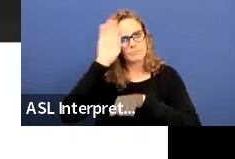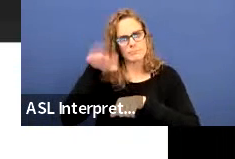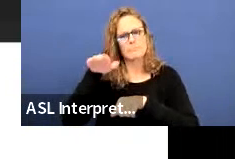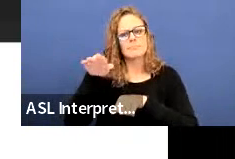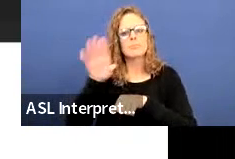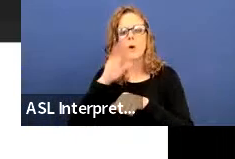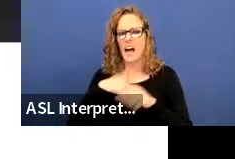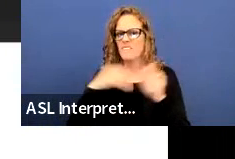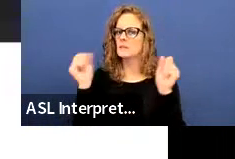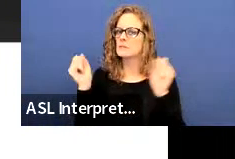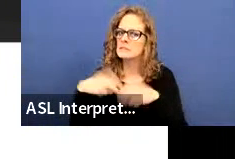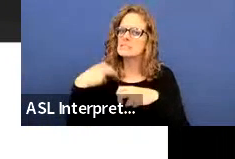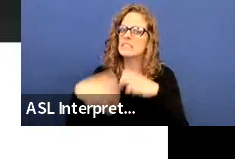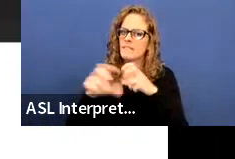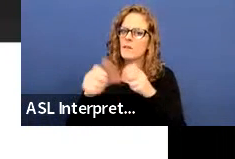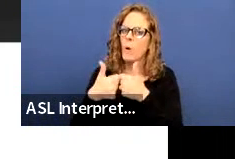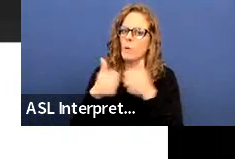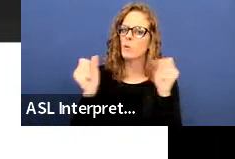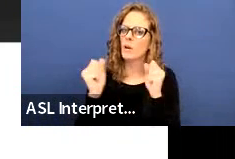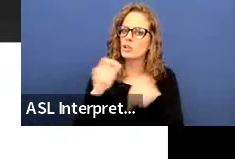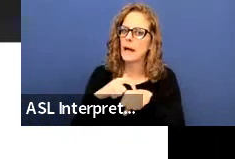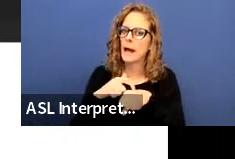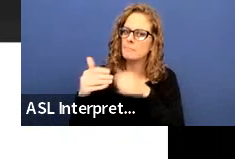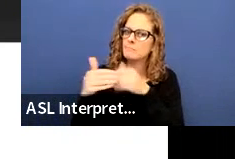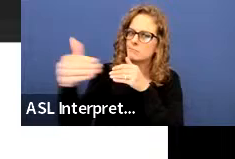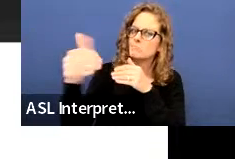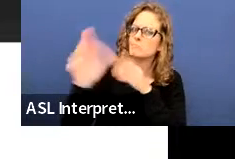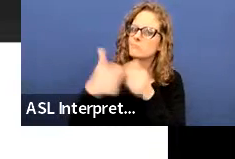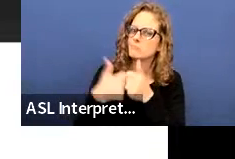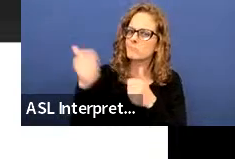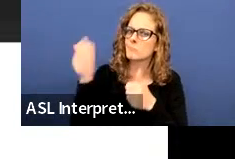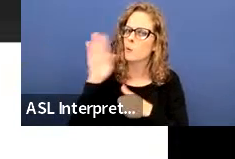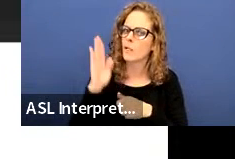difficult winter. I